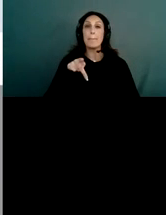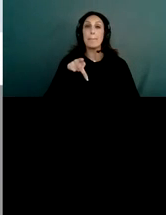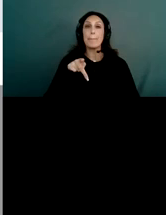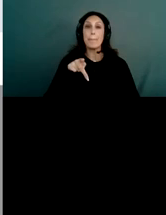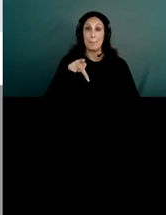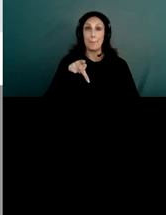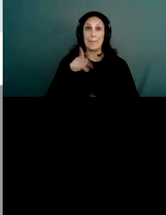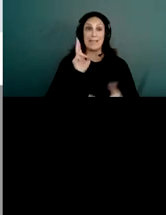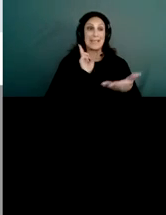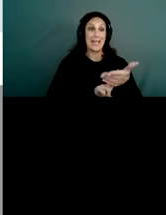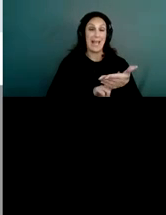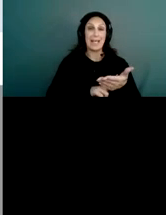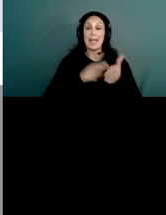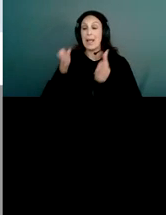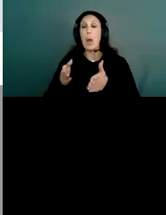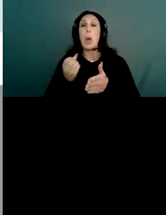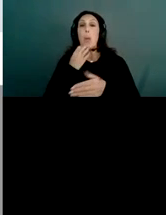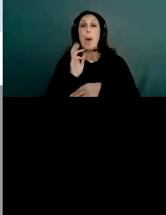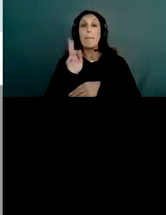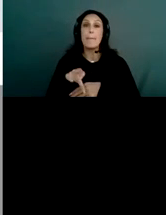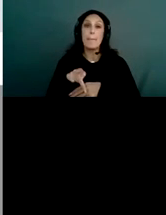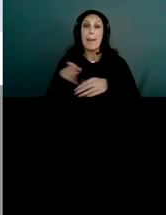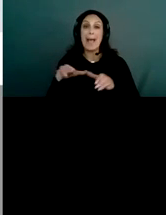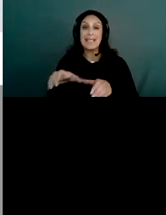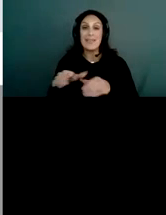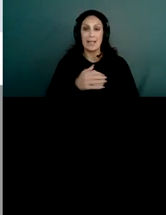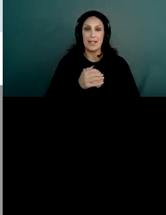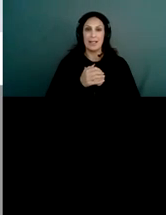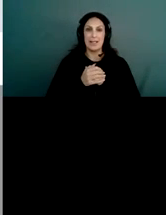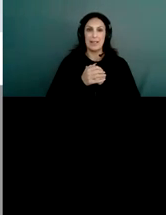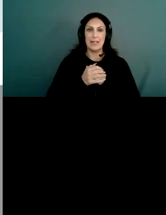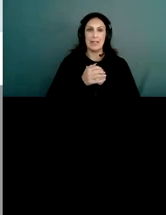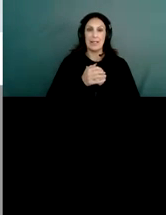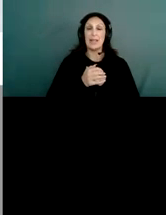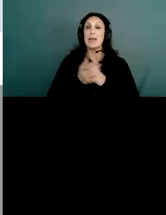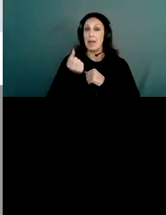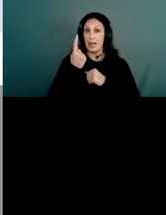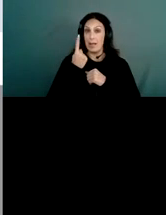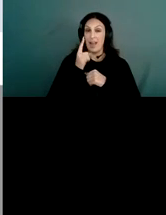long, which is a review of what was done the day before.